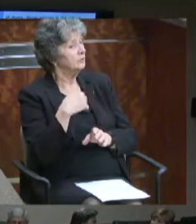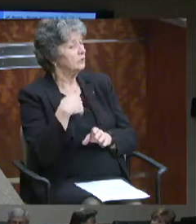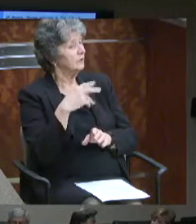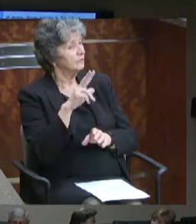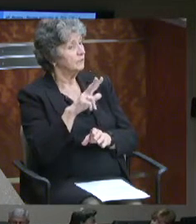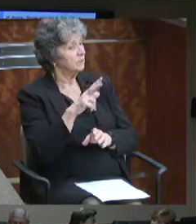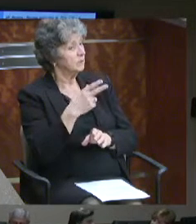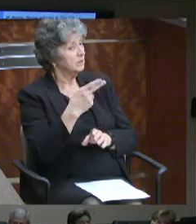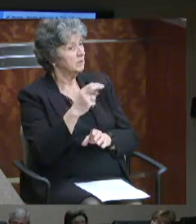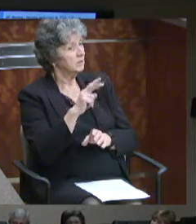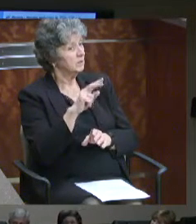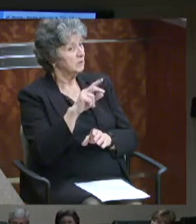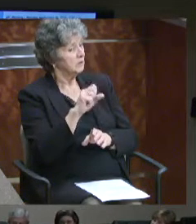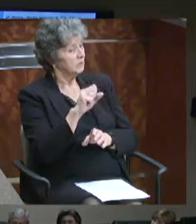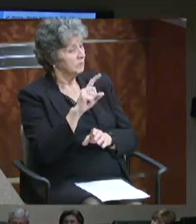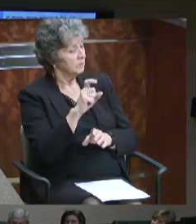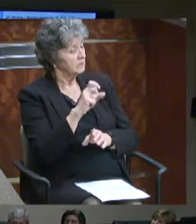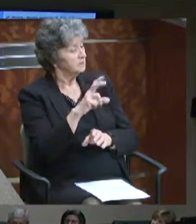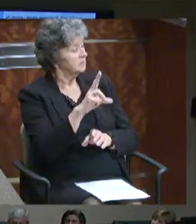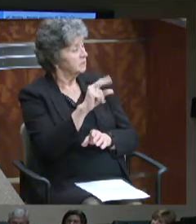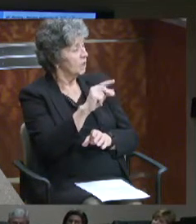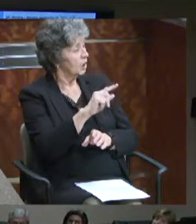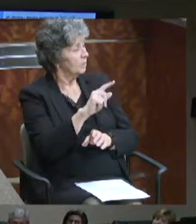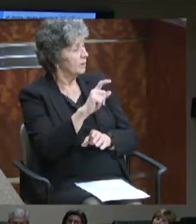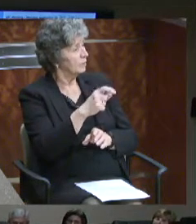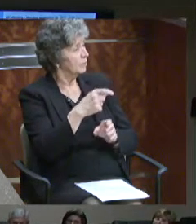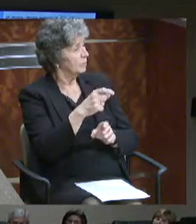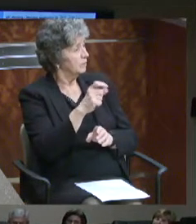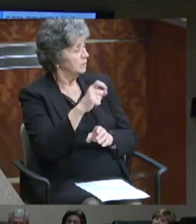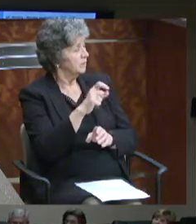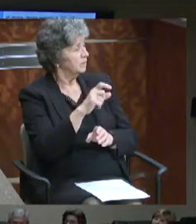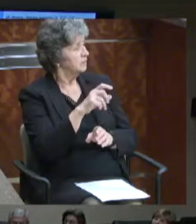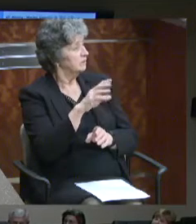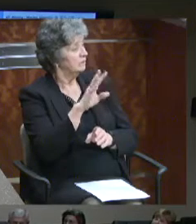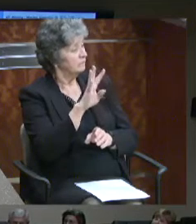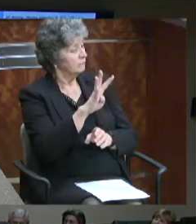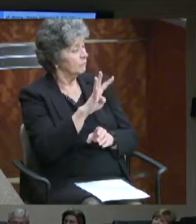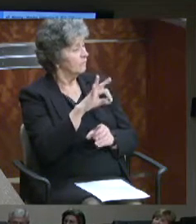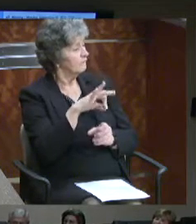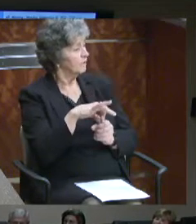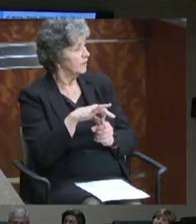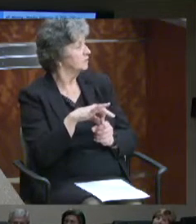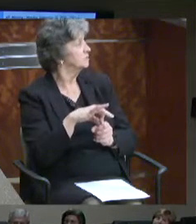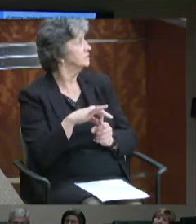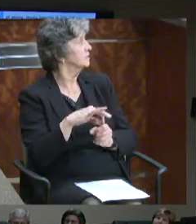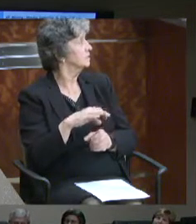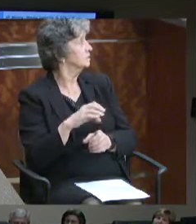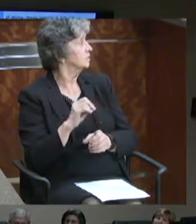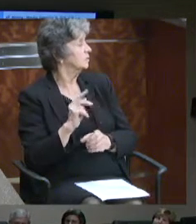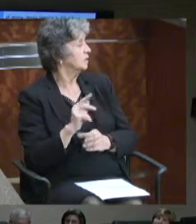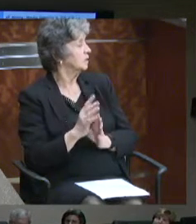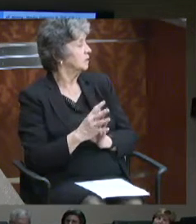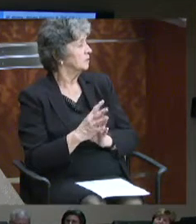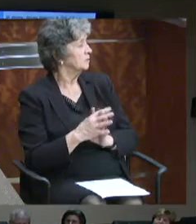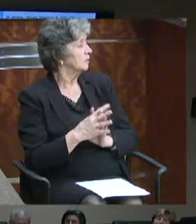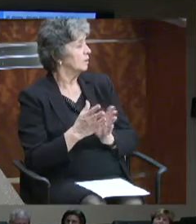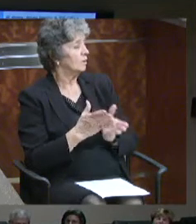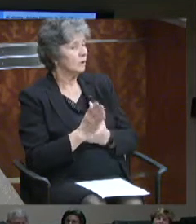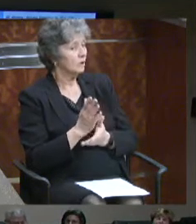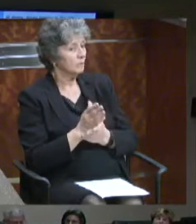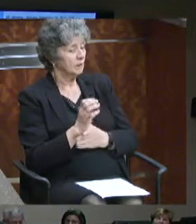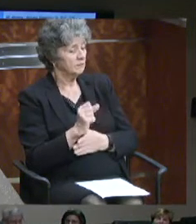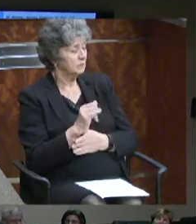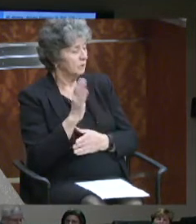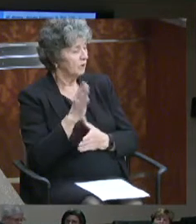votes. You need 4 votes. All right. Yeah, but we need 3 hearings? No. No. Okay. All right, so I'll ask